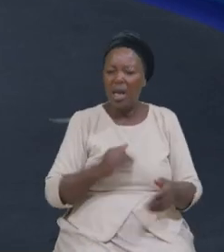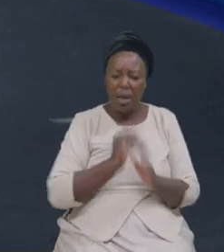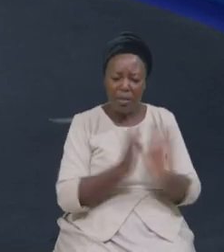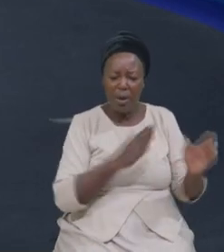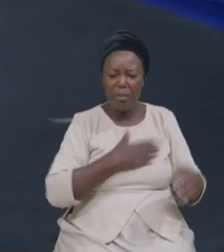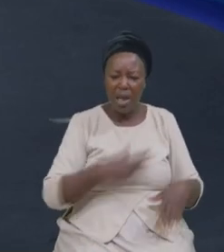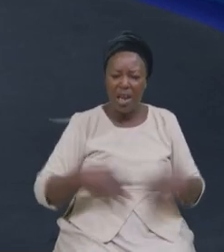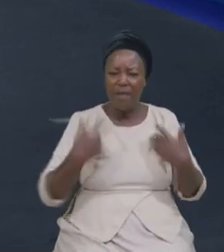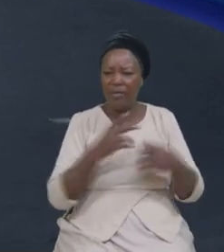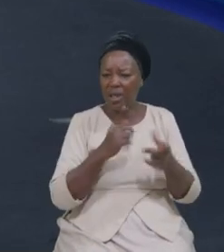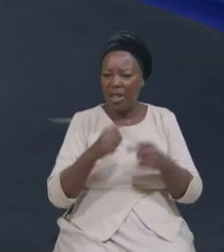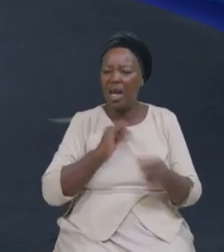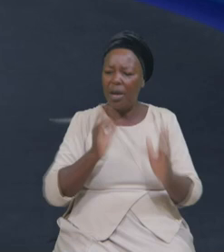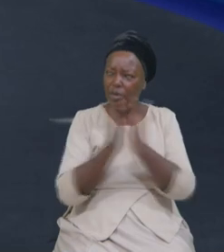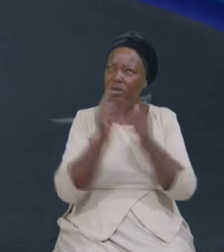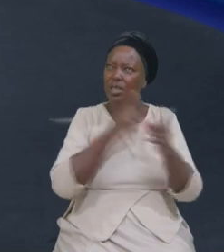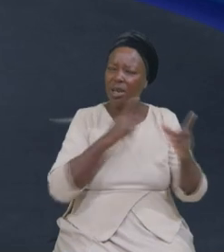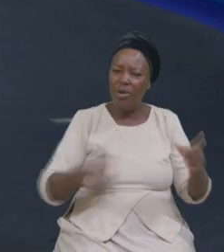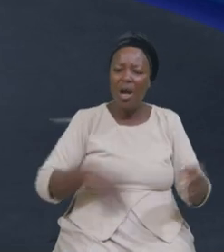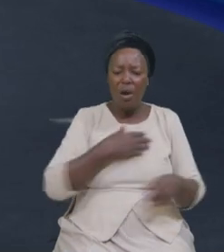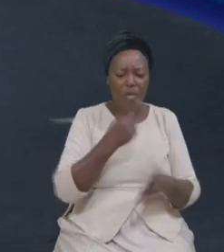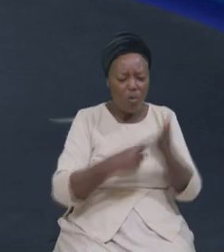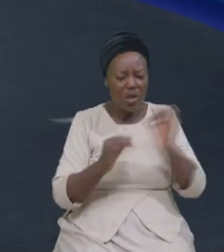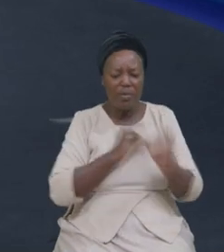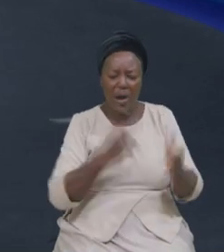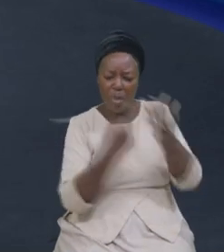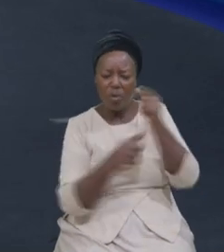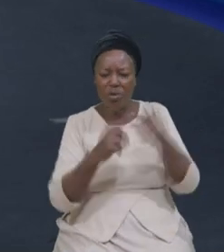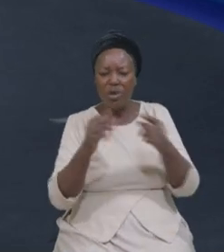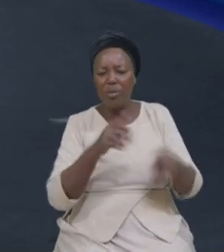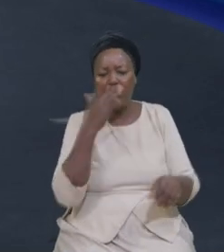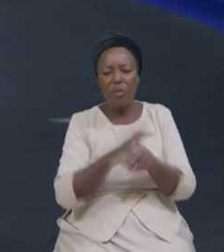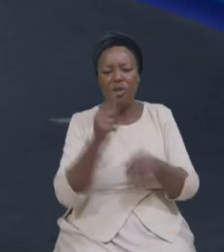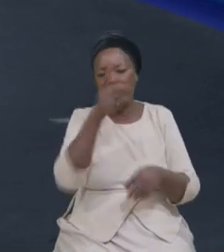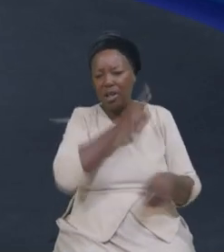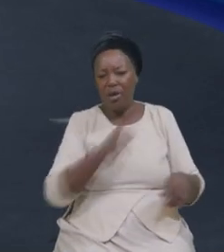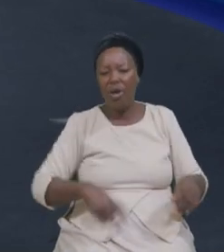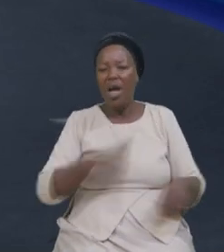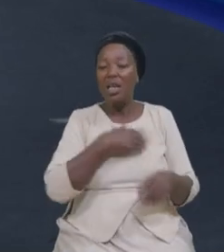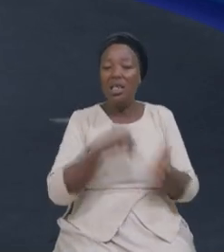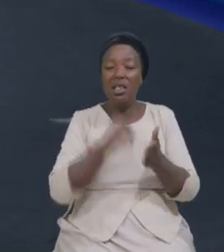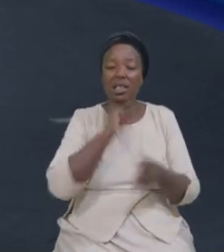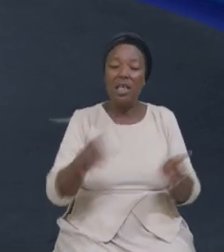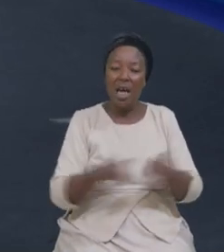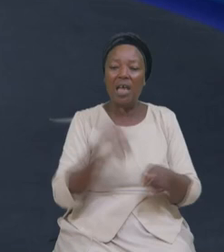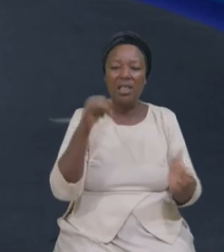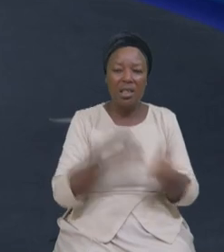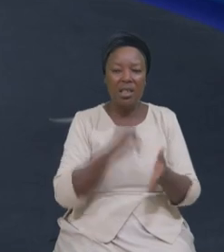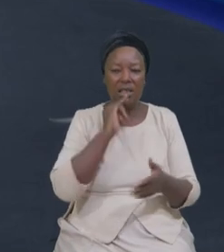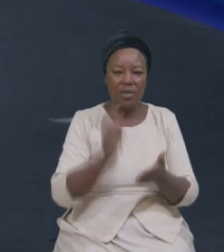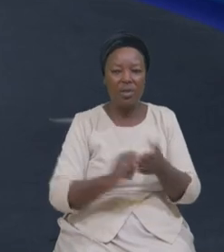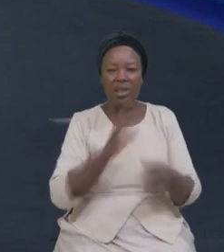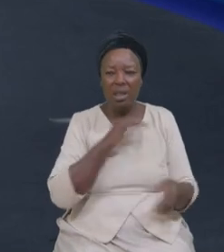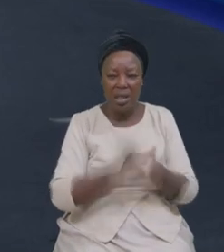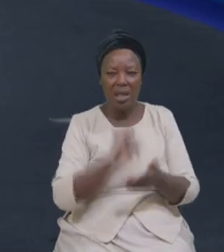I pray to the Lord? What if I held on to the promises of God as it is written? That is the